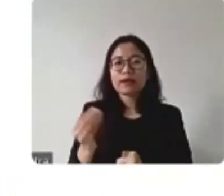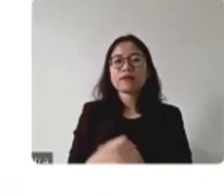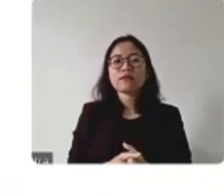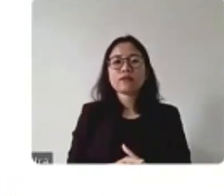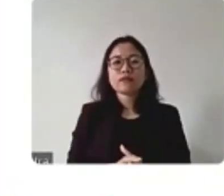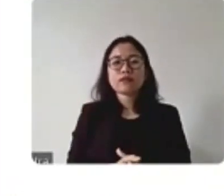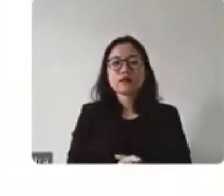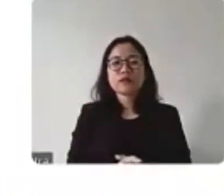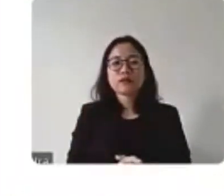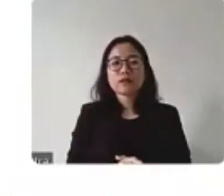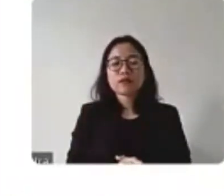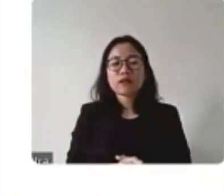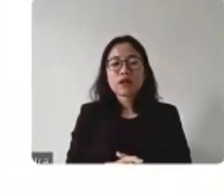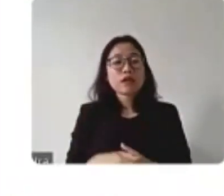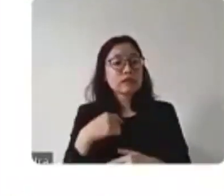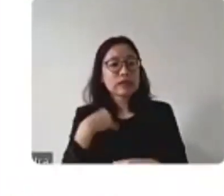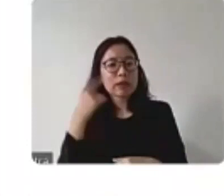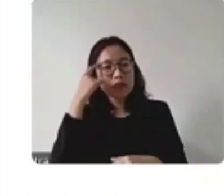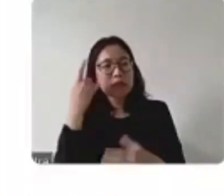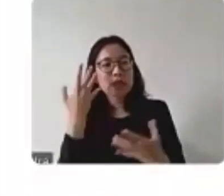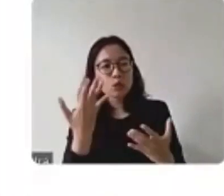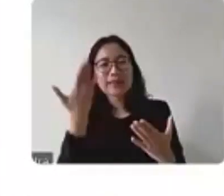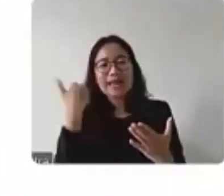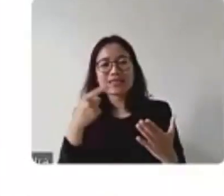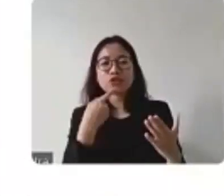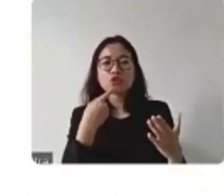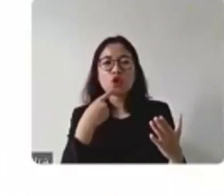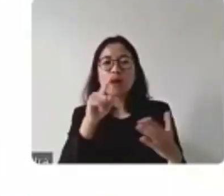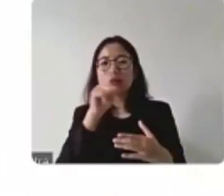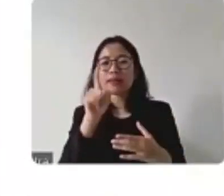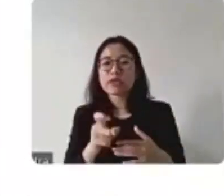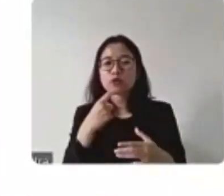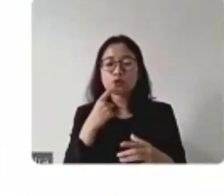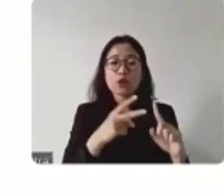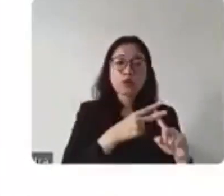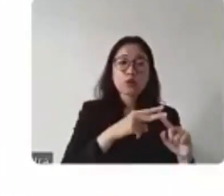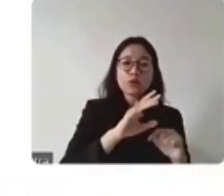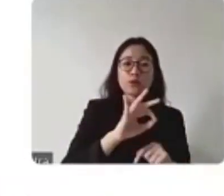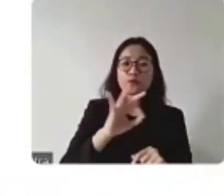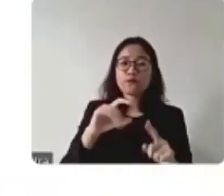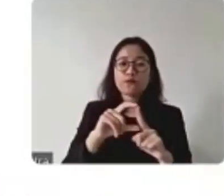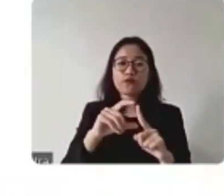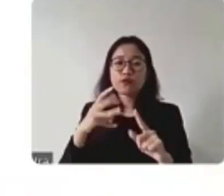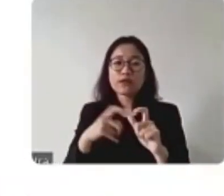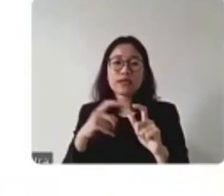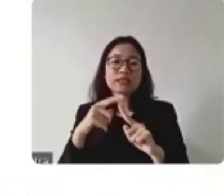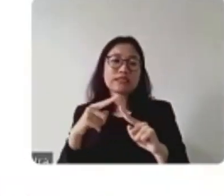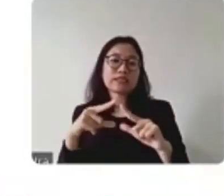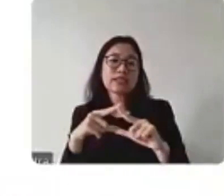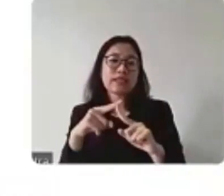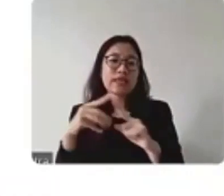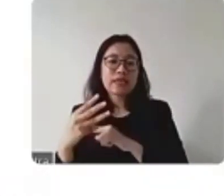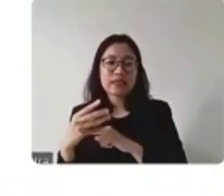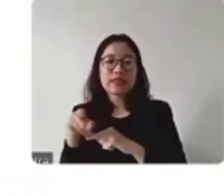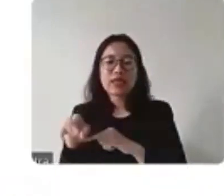food estate, right? Yes, the question is how can we resolve environmental damage caused by food